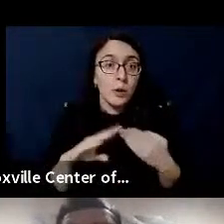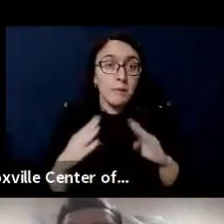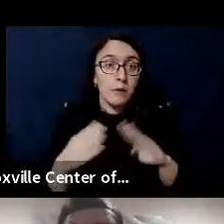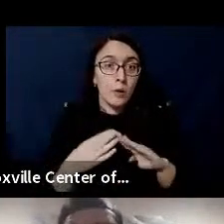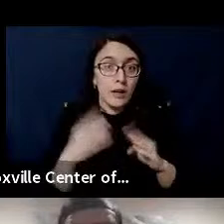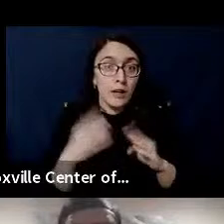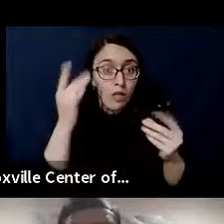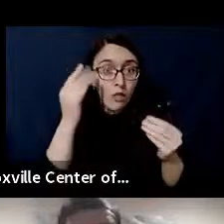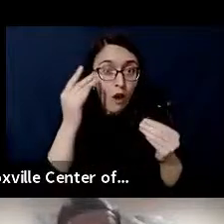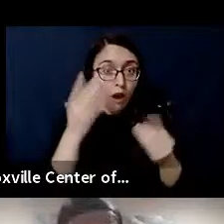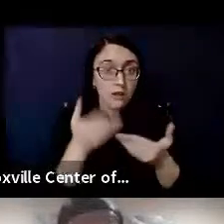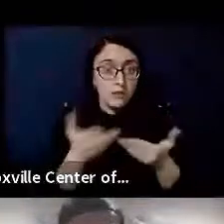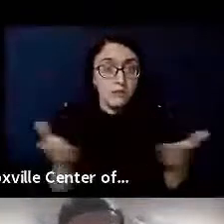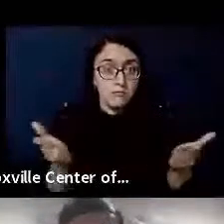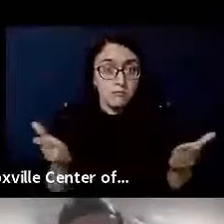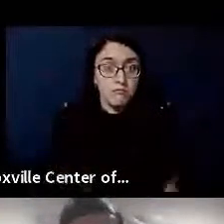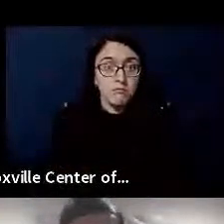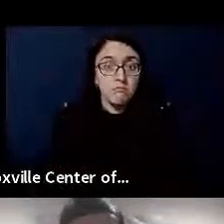board?